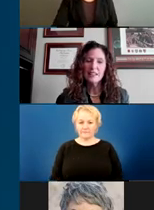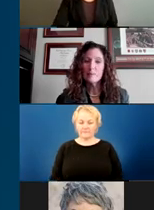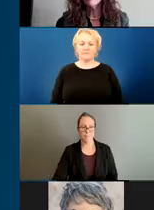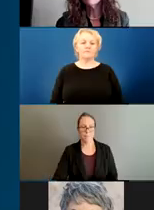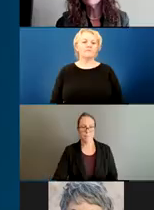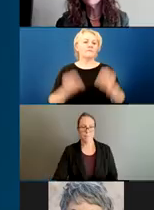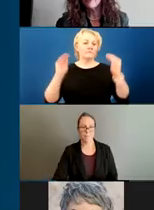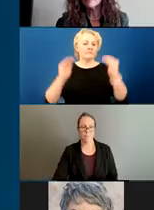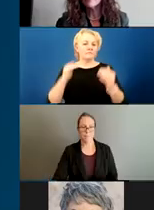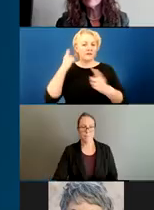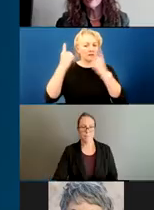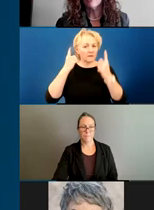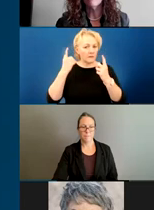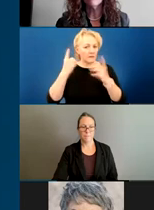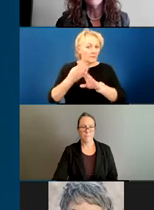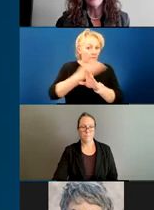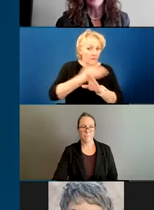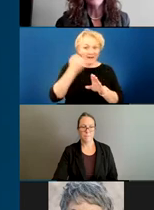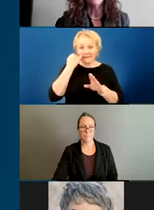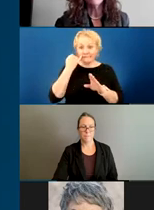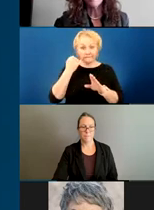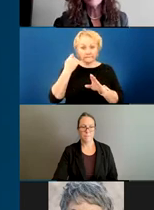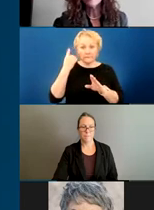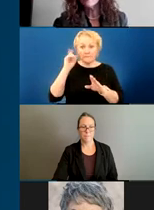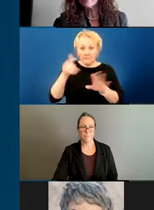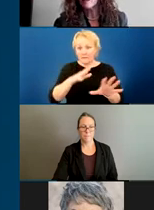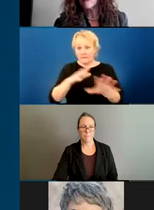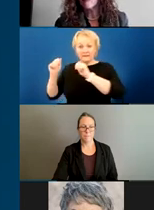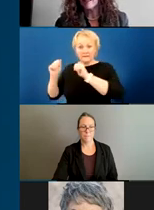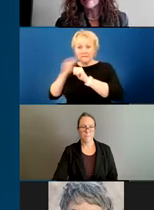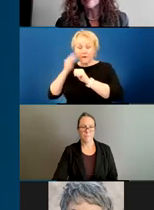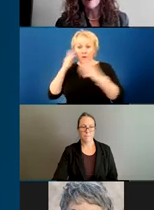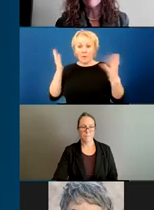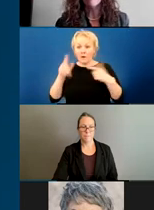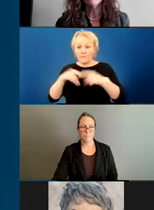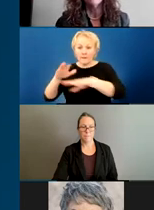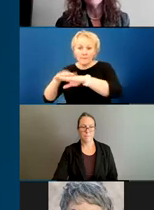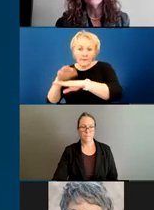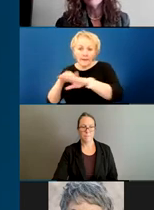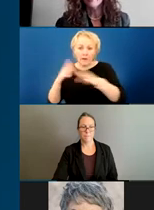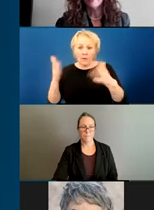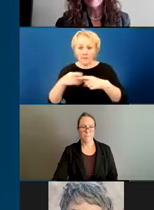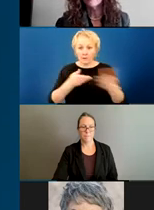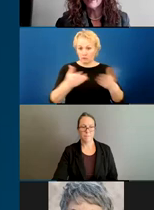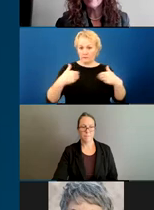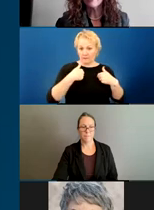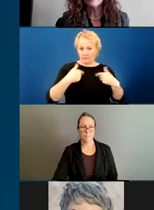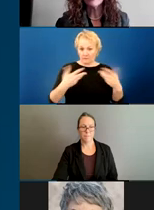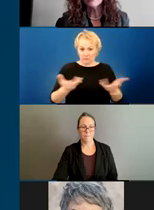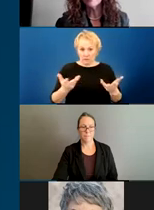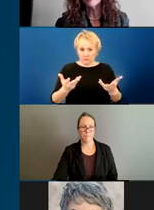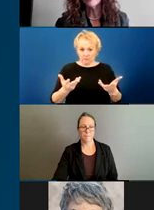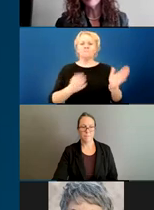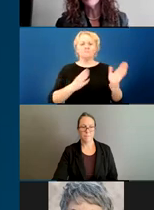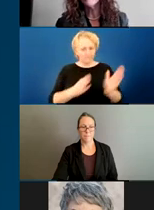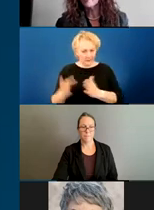And then thinking about if you do have to leave your home, pet and service animal plans as well. Here we have, you